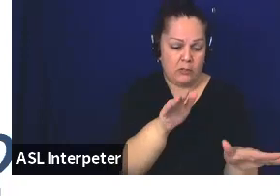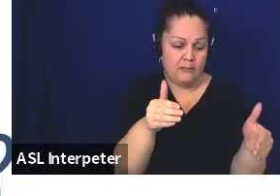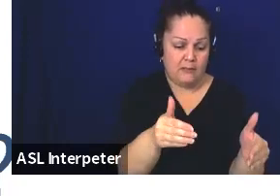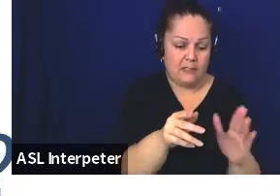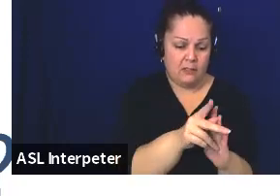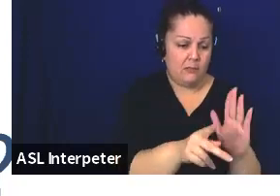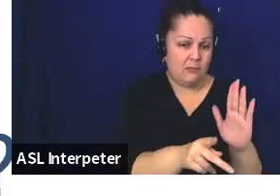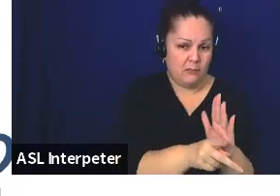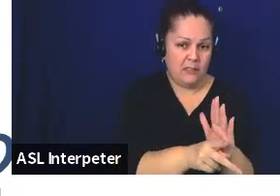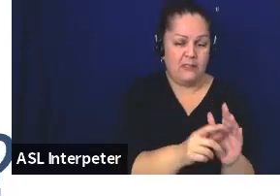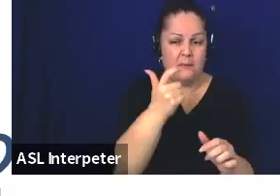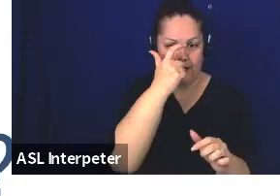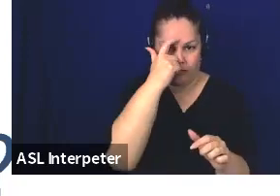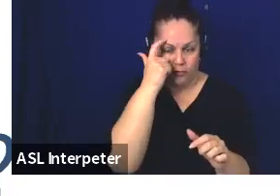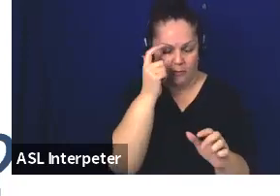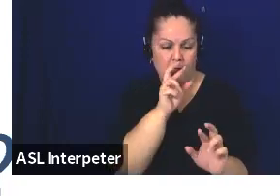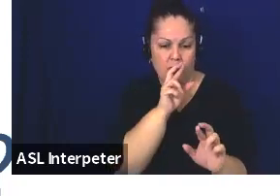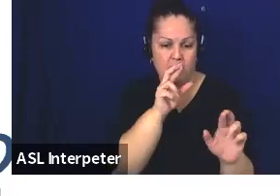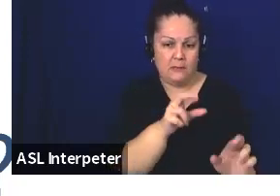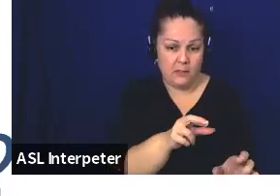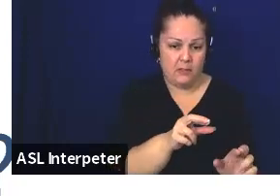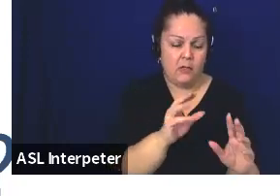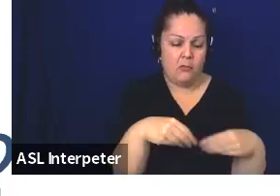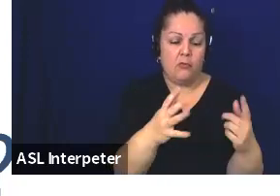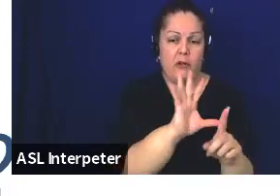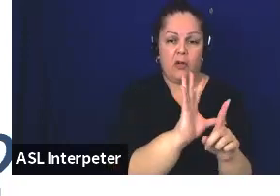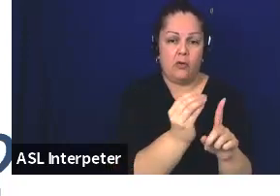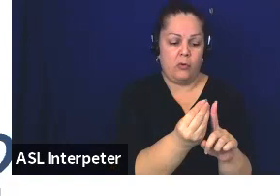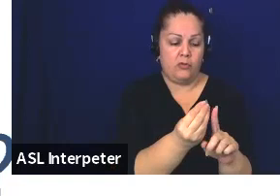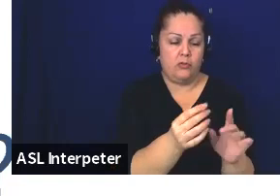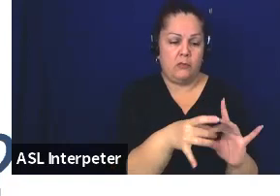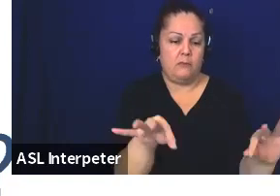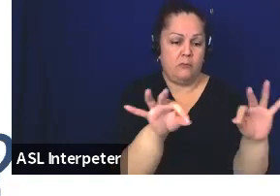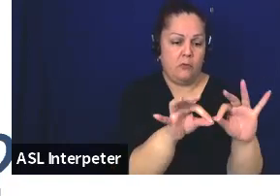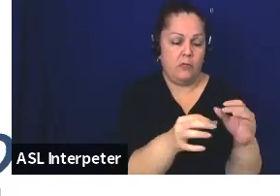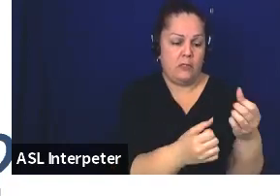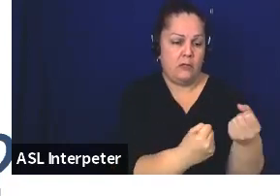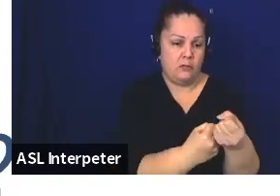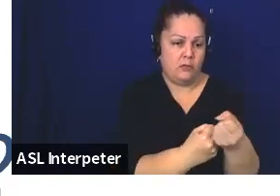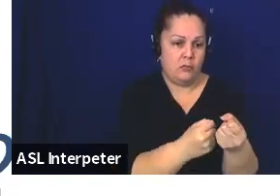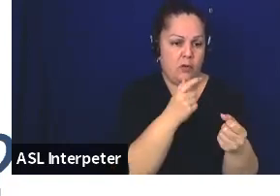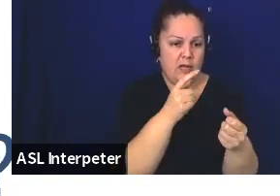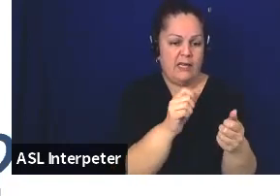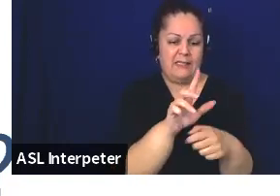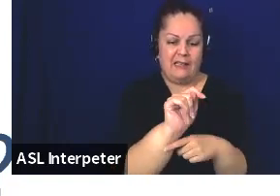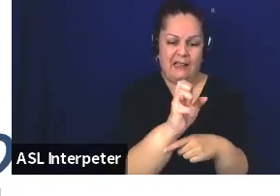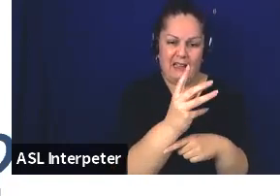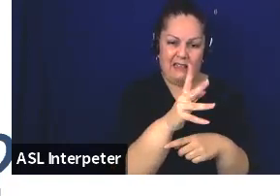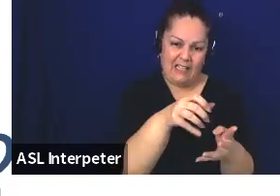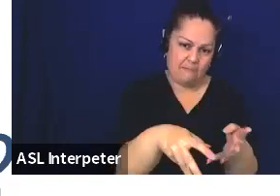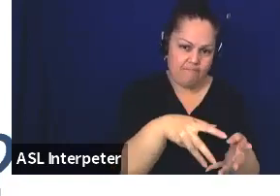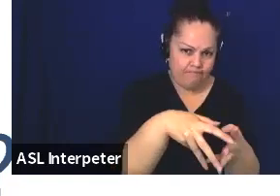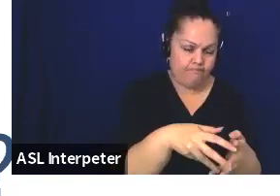by being trauma responsive, provide culturally relevant supports, and is grounded in ethics and comes from a place